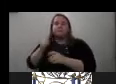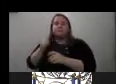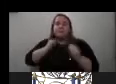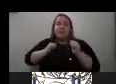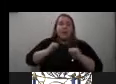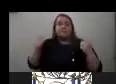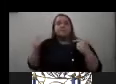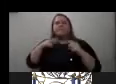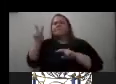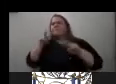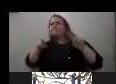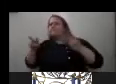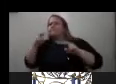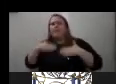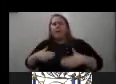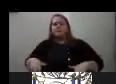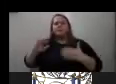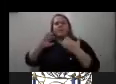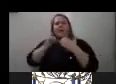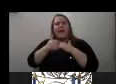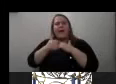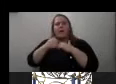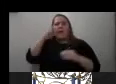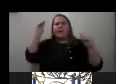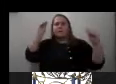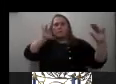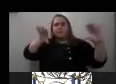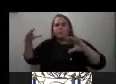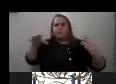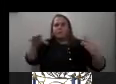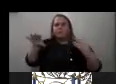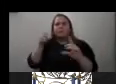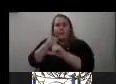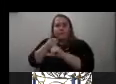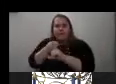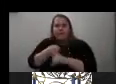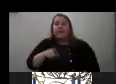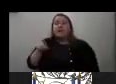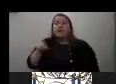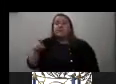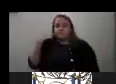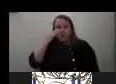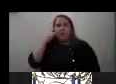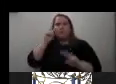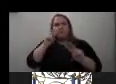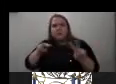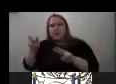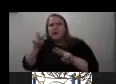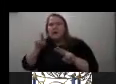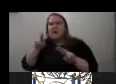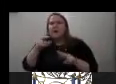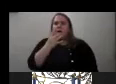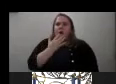and look at the costumes and see how the lighting affected them. And she knew and could see that multiple